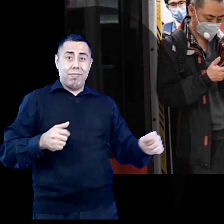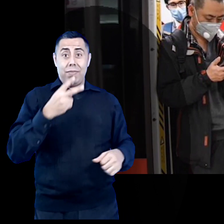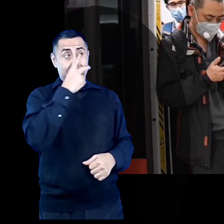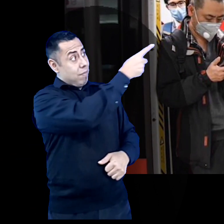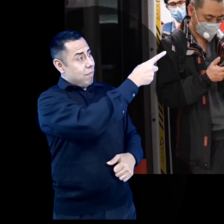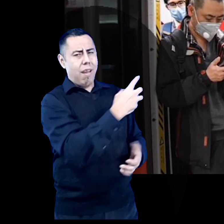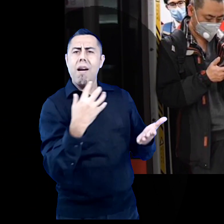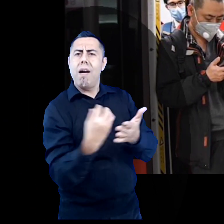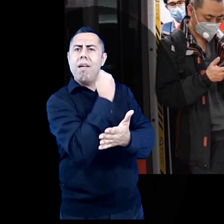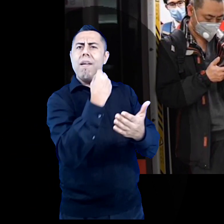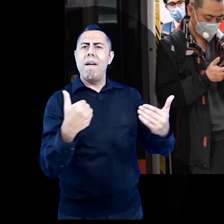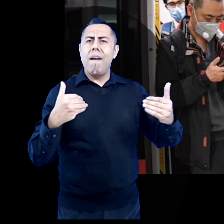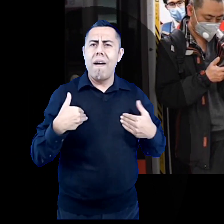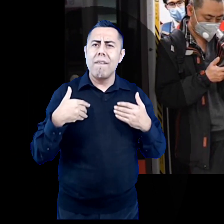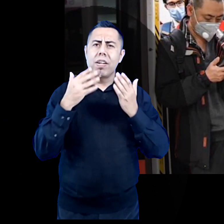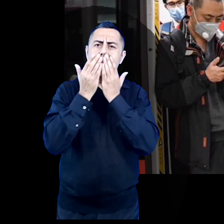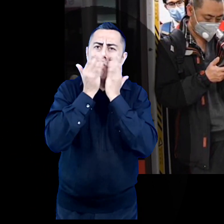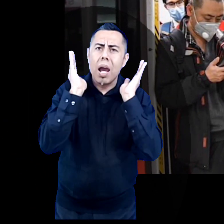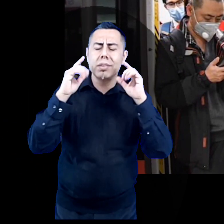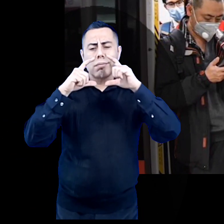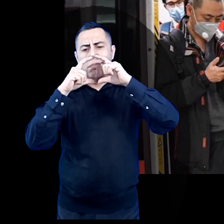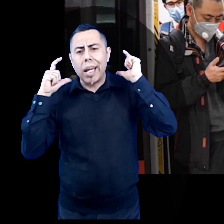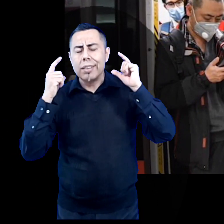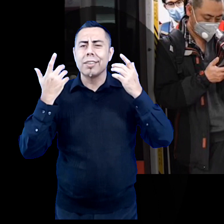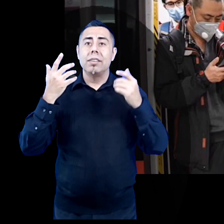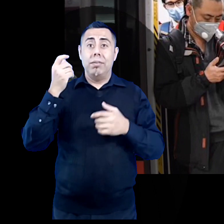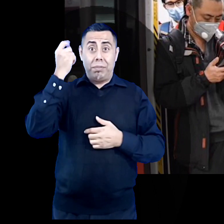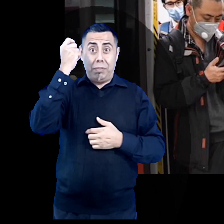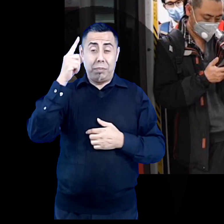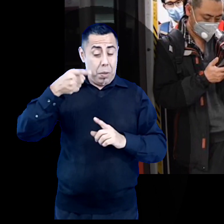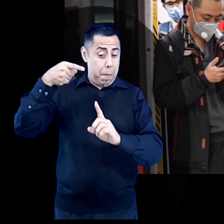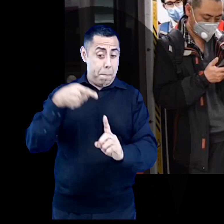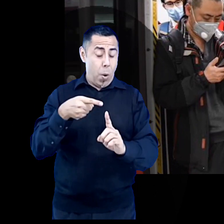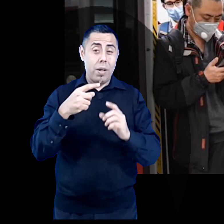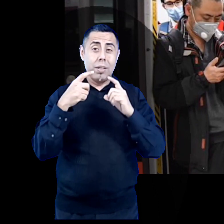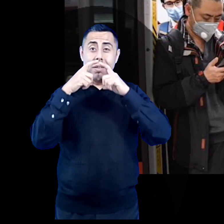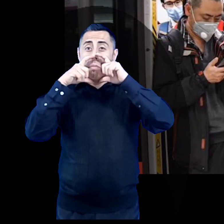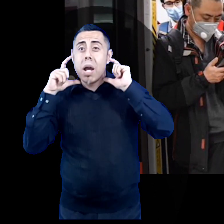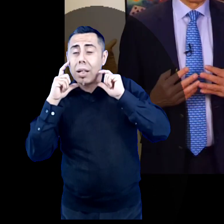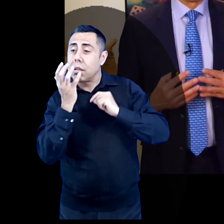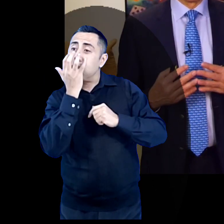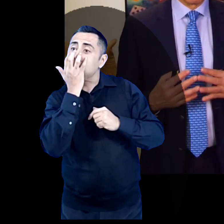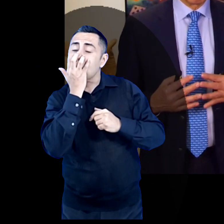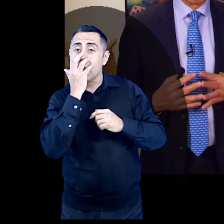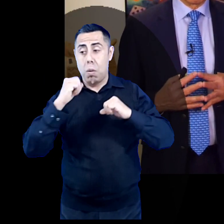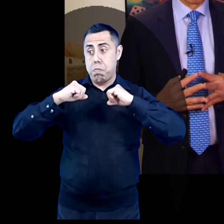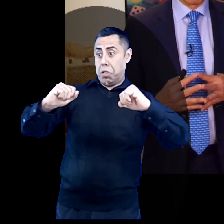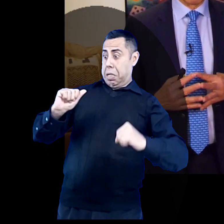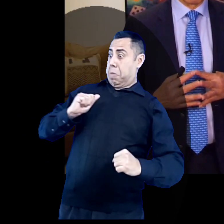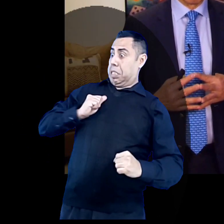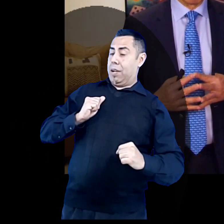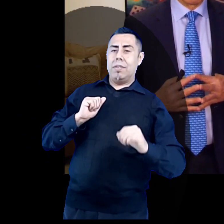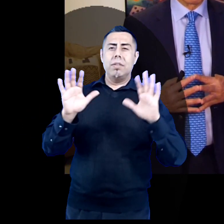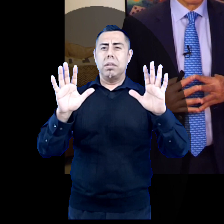masks. The idea that if you're infected and you wear a mask is not just to protect yourself, thinking you're not infected